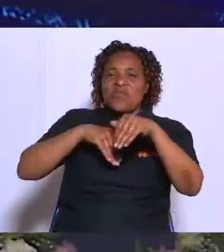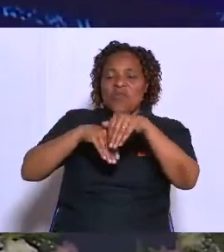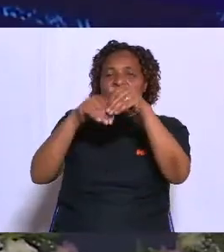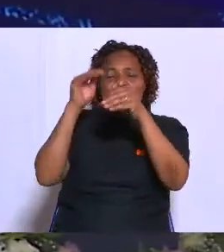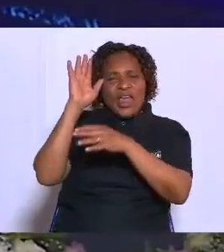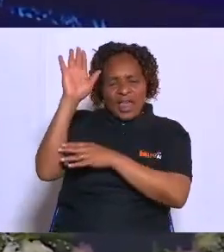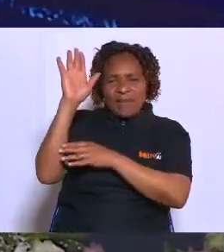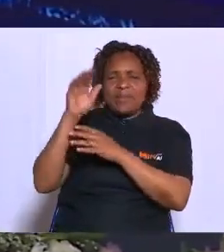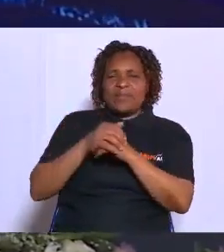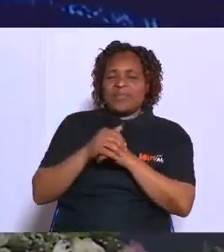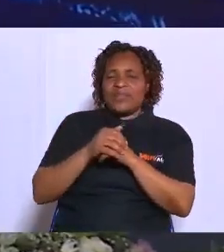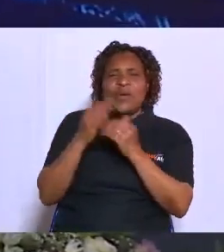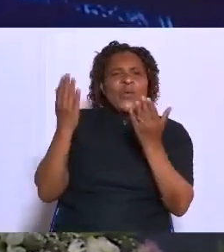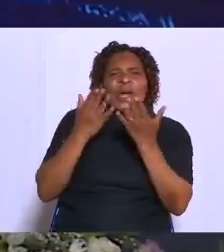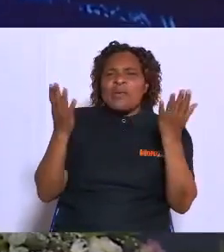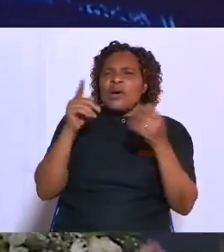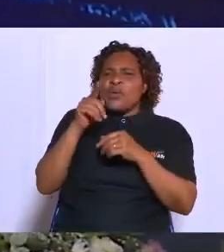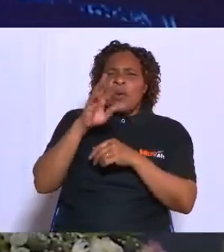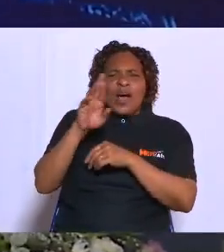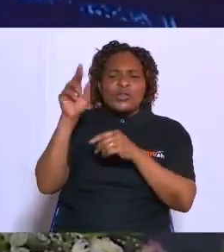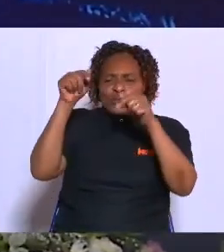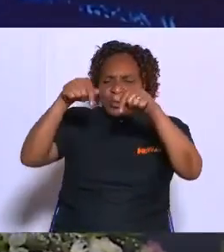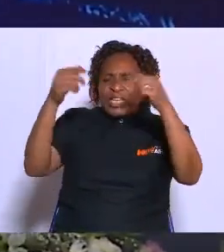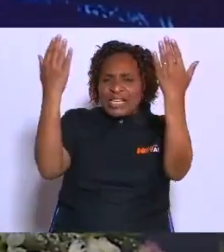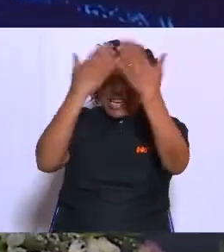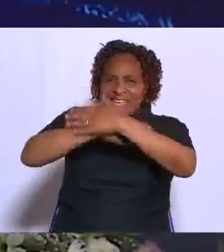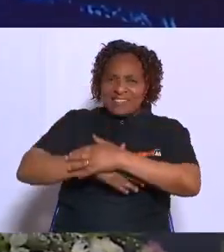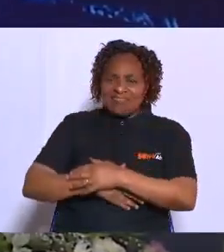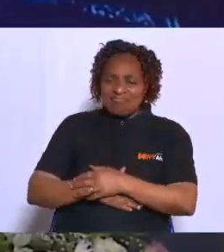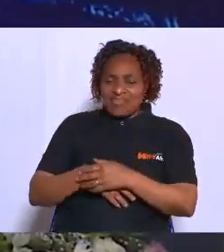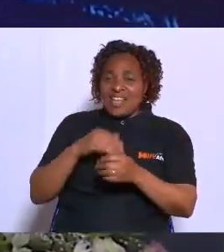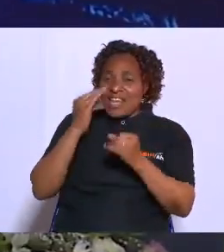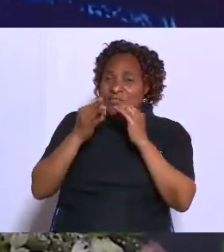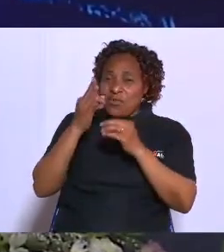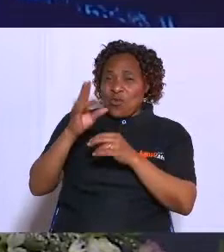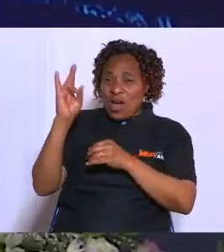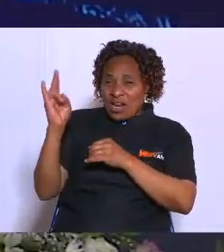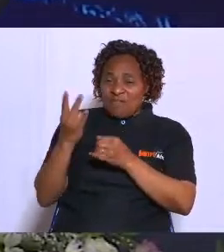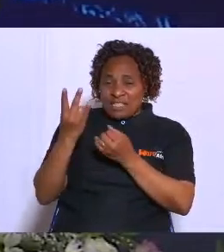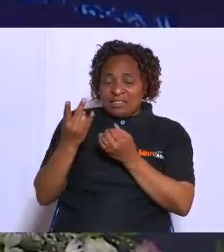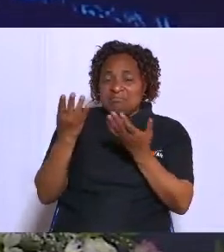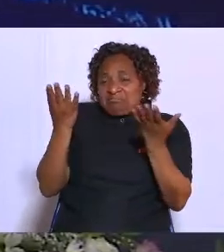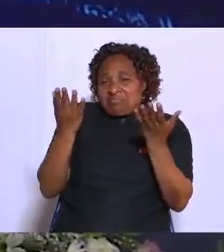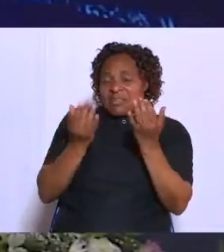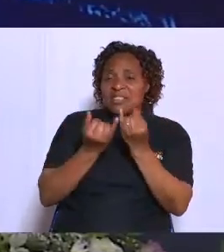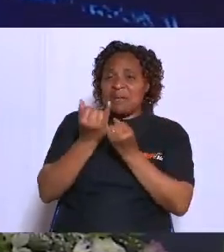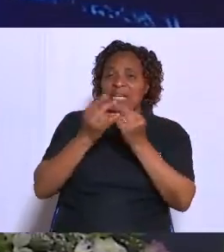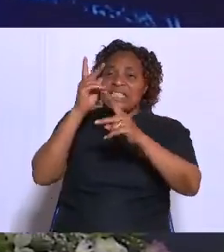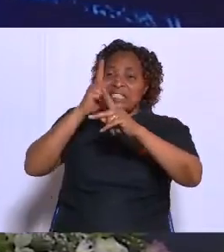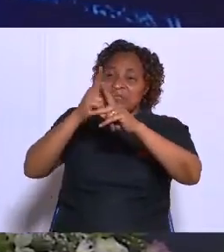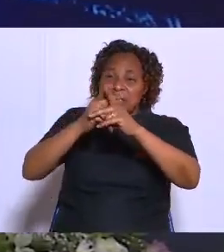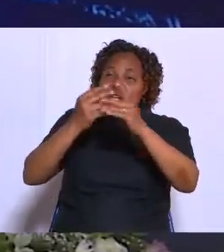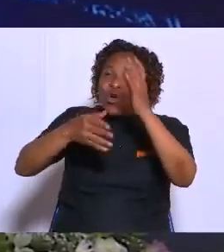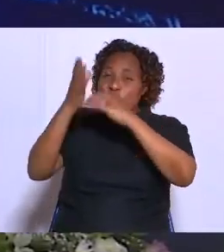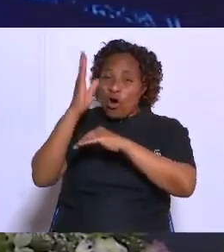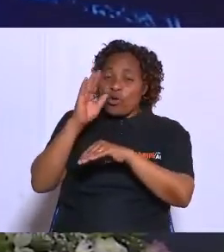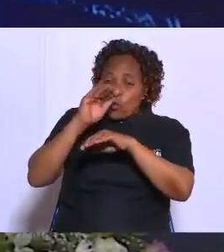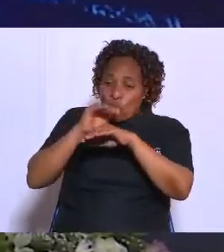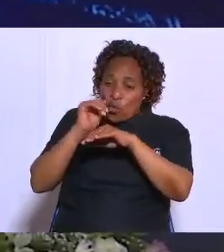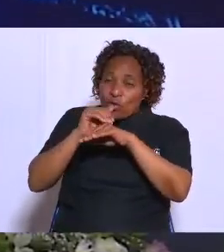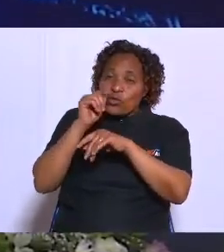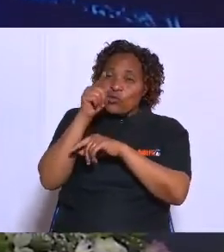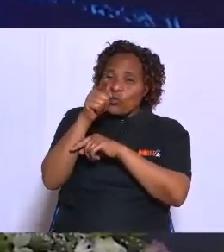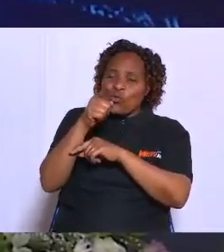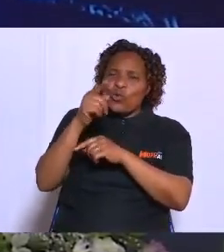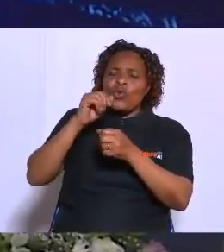him wherever you are tonight if you're an Adventist and you've grown lacks in your sabbath-keeping God calls